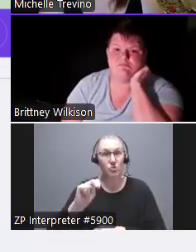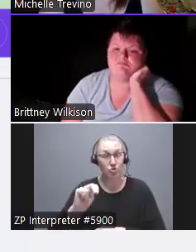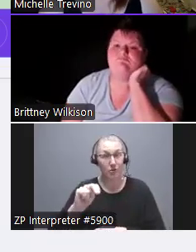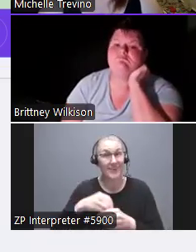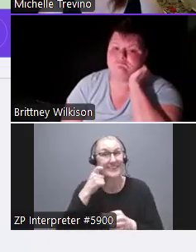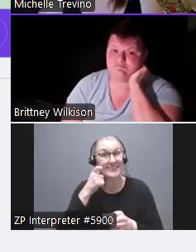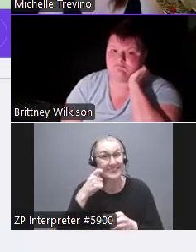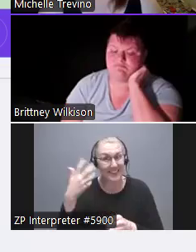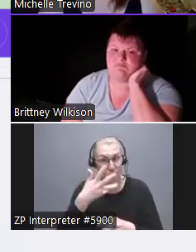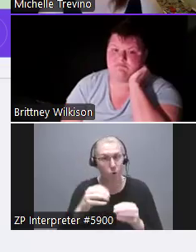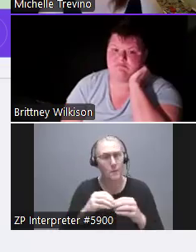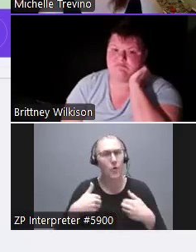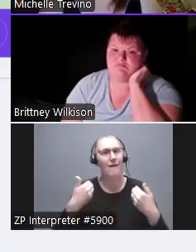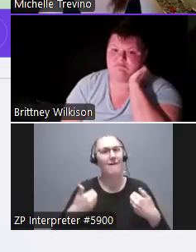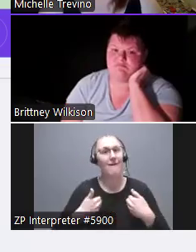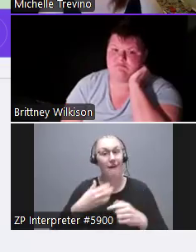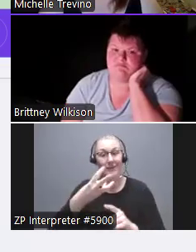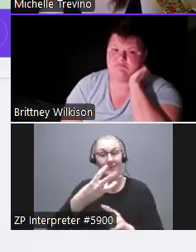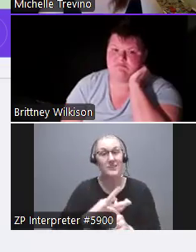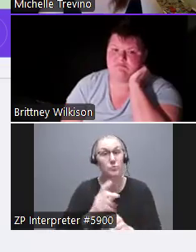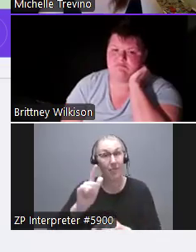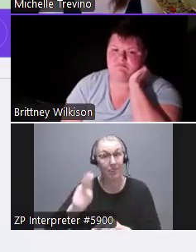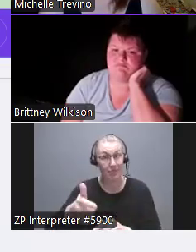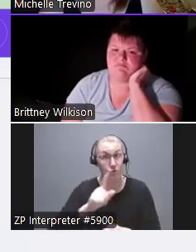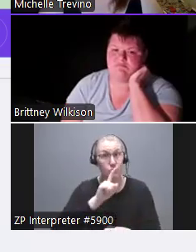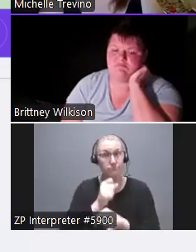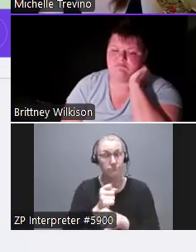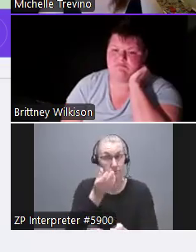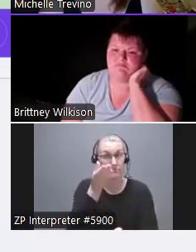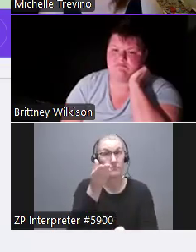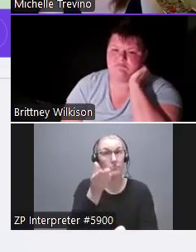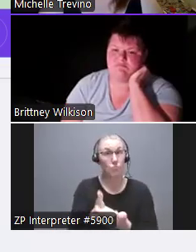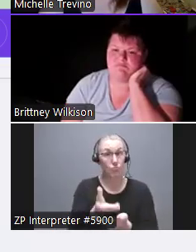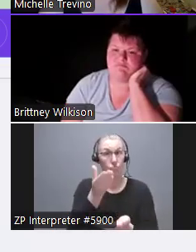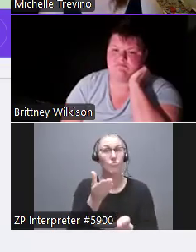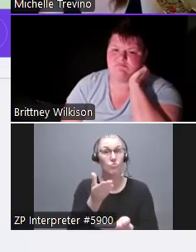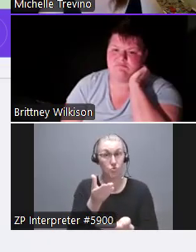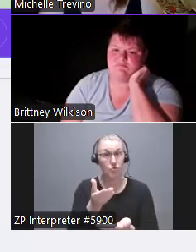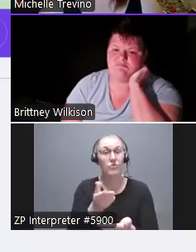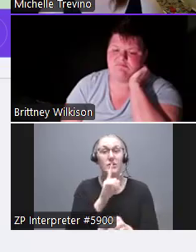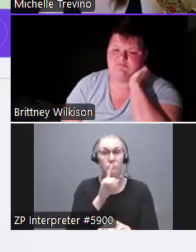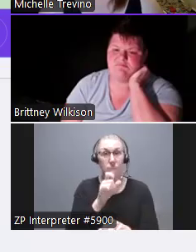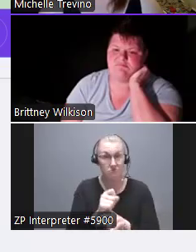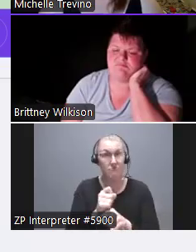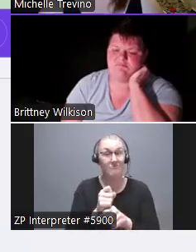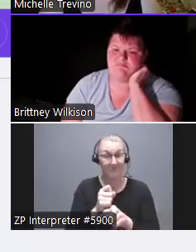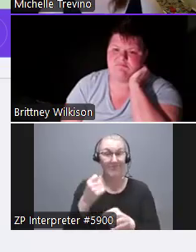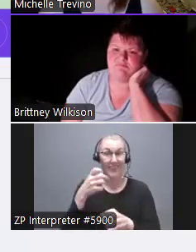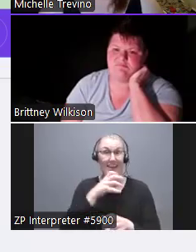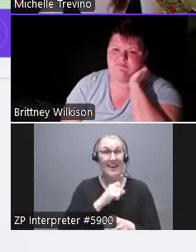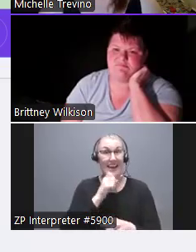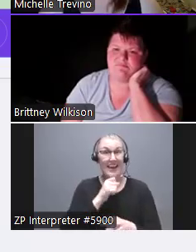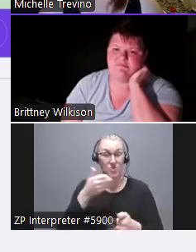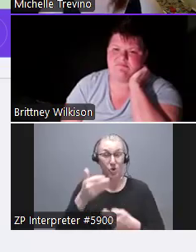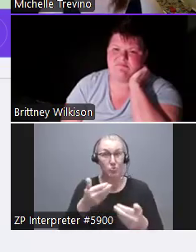they actually have proven heart reversal in aging. If you think about it,